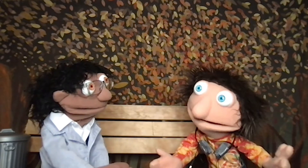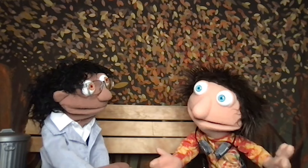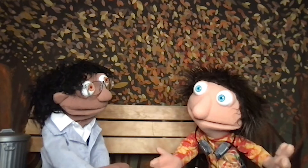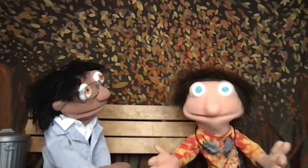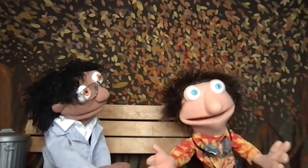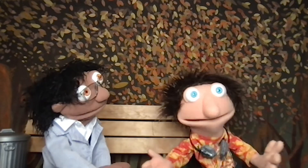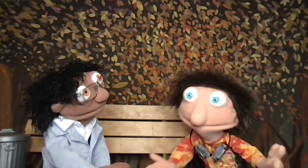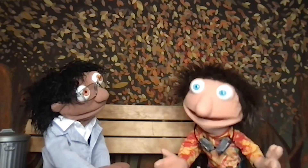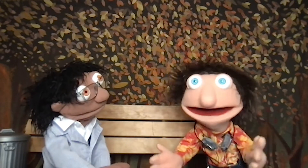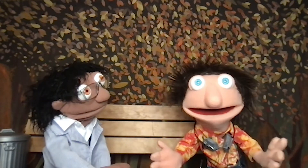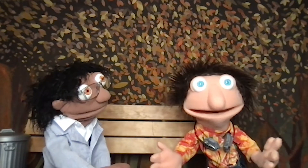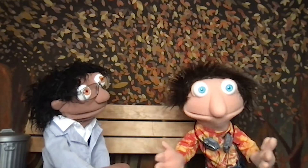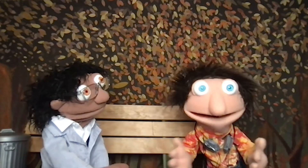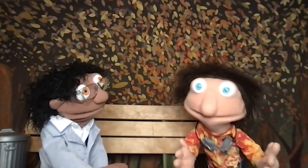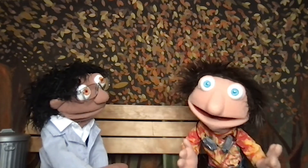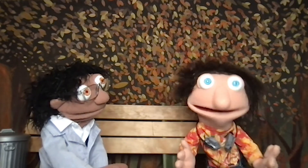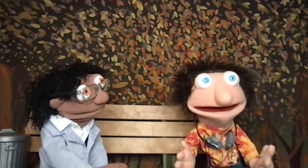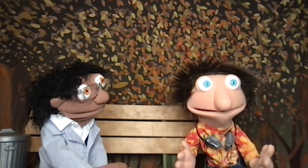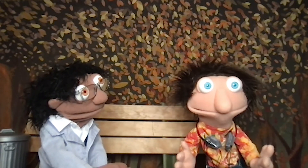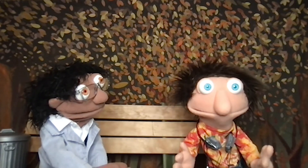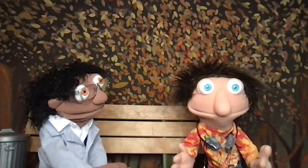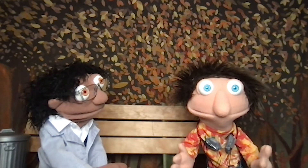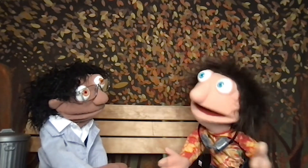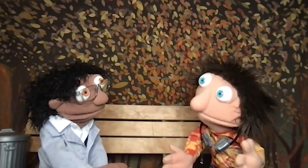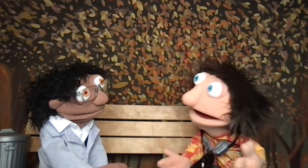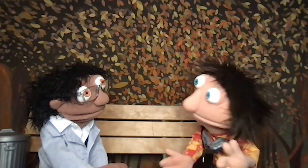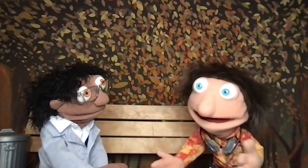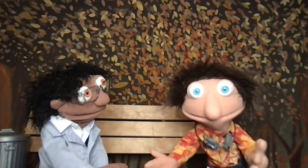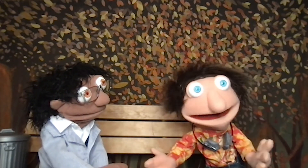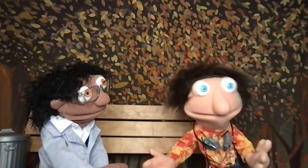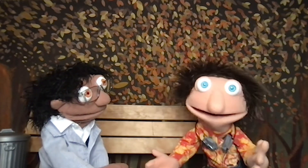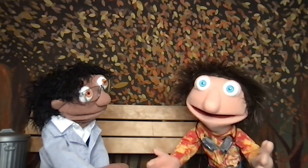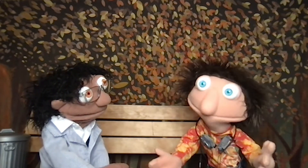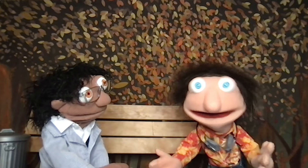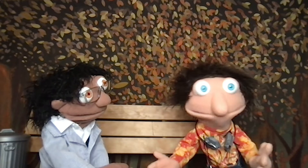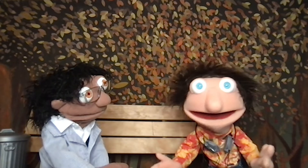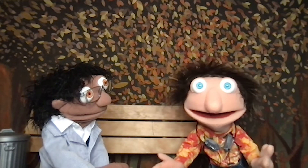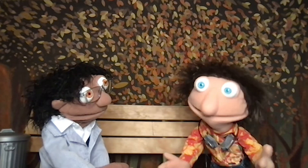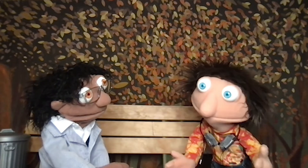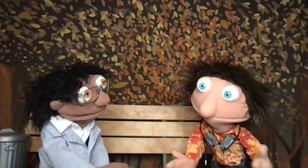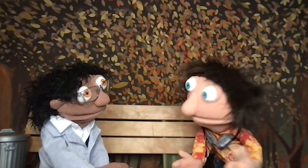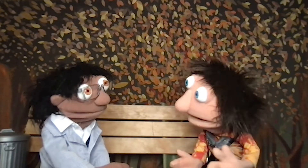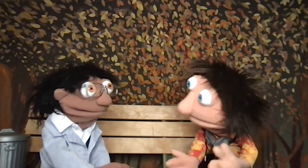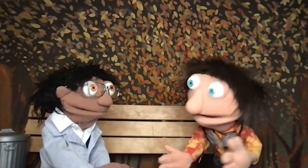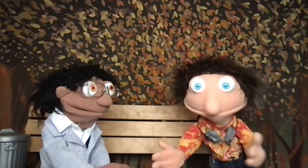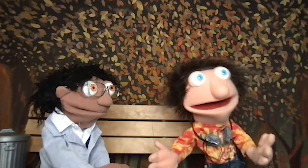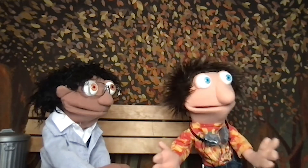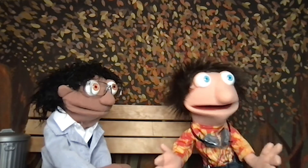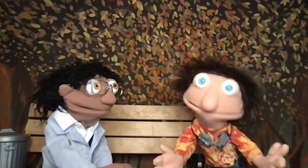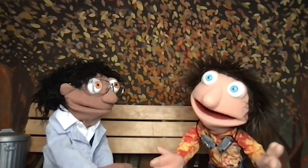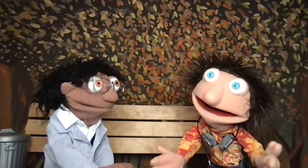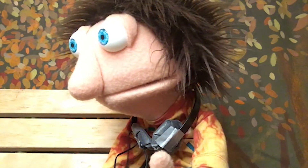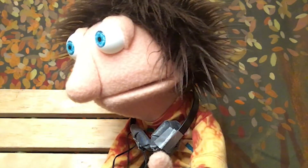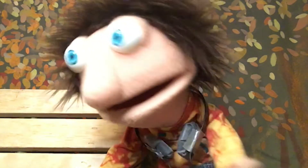dog. This is a beast from hell. Nasty stuff. He might have been a cute puppy, aren't they all? But now he is something